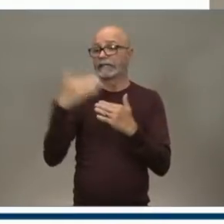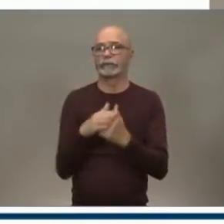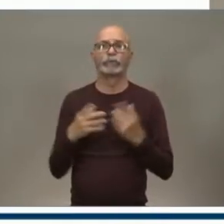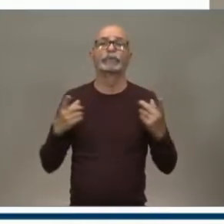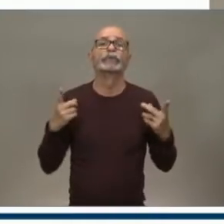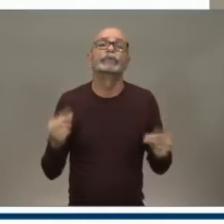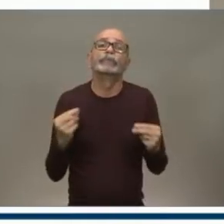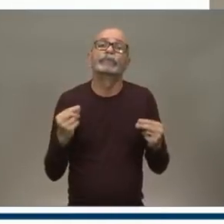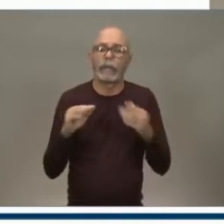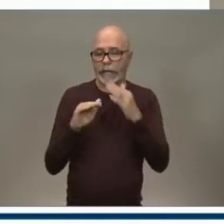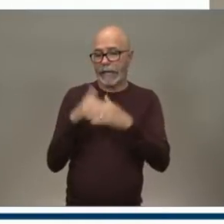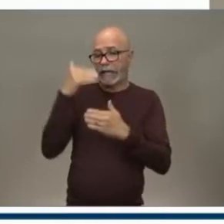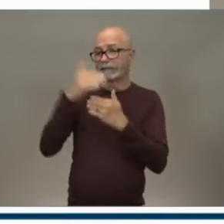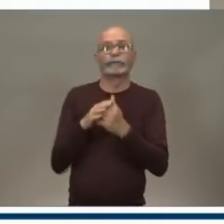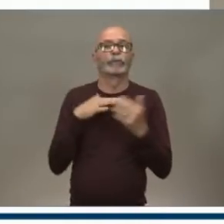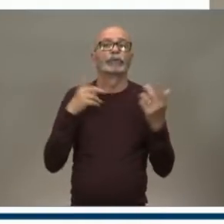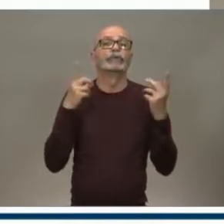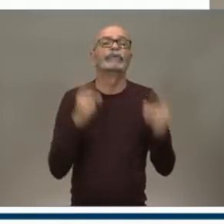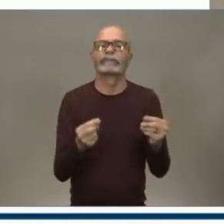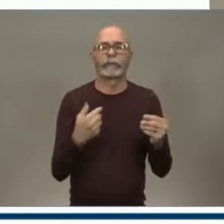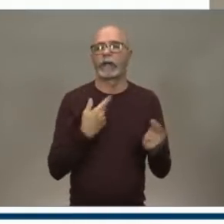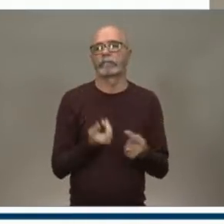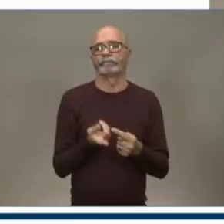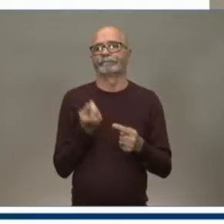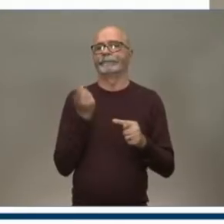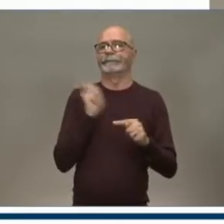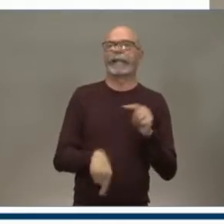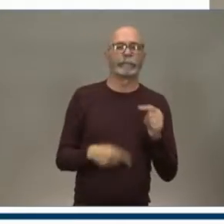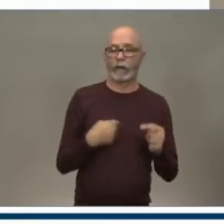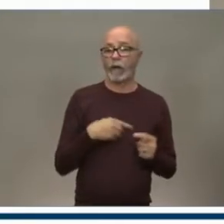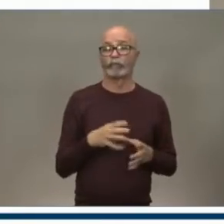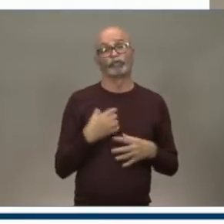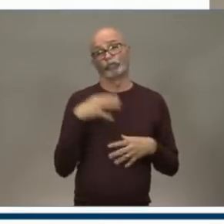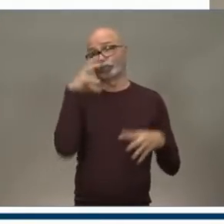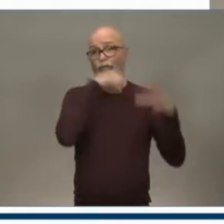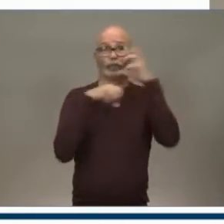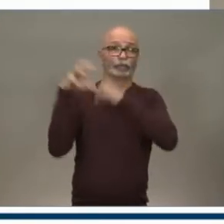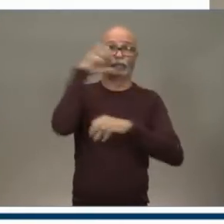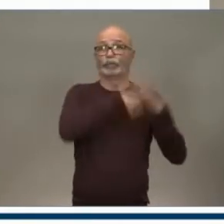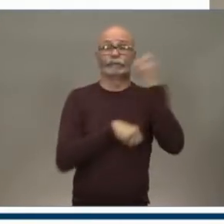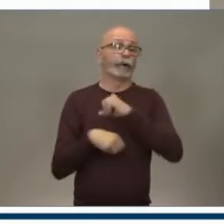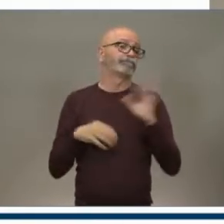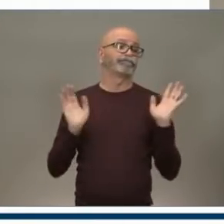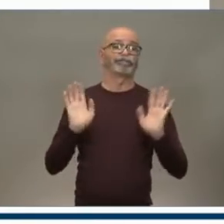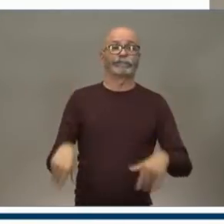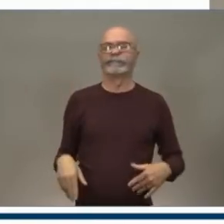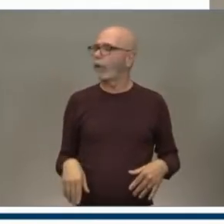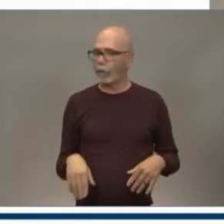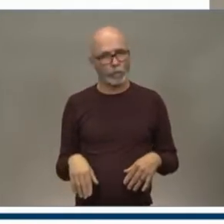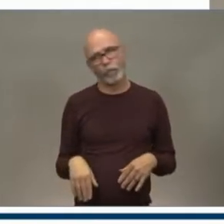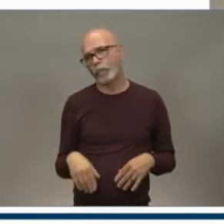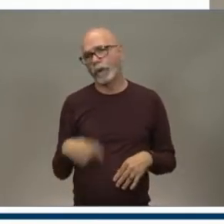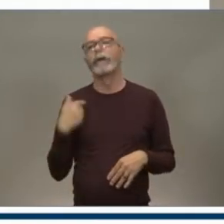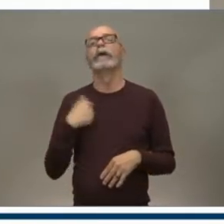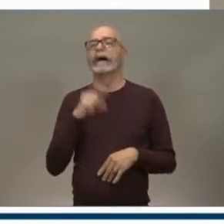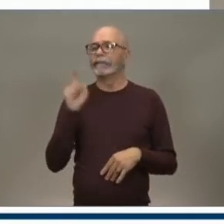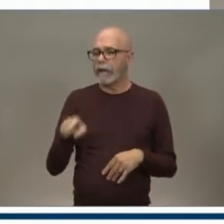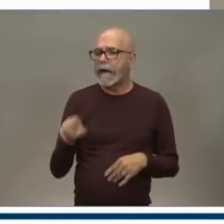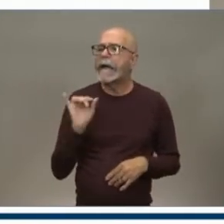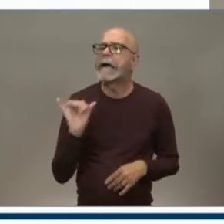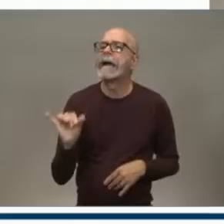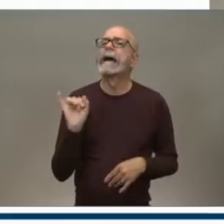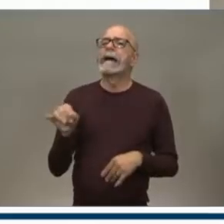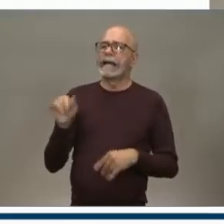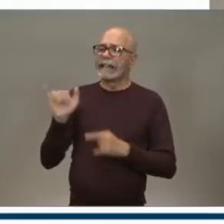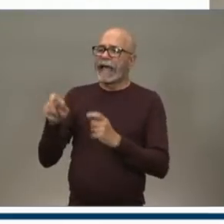very different because of who's involved, how they might have been exposed, what activities went on in the school, and the number of people that could have been